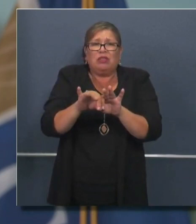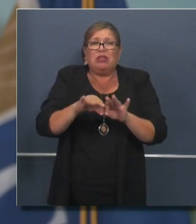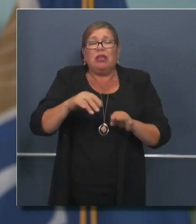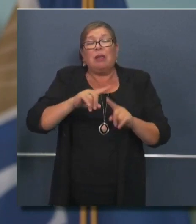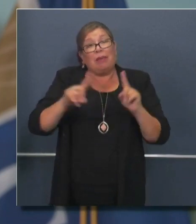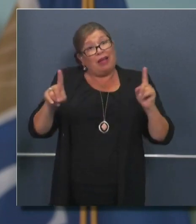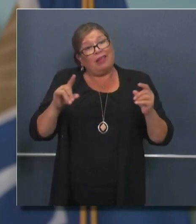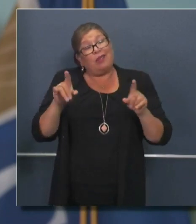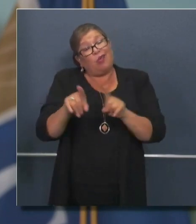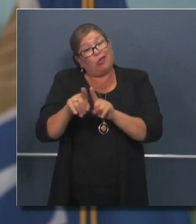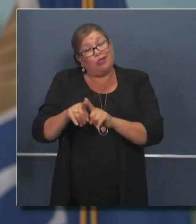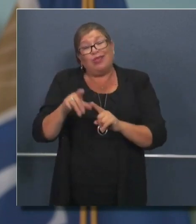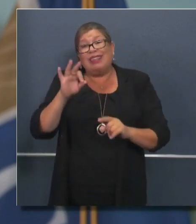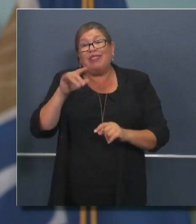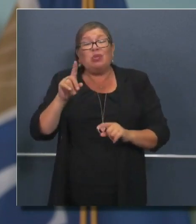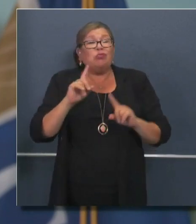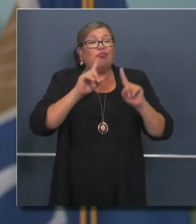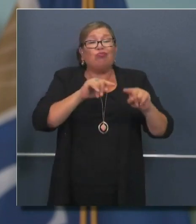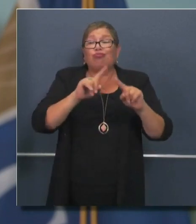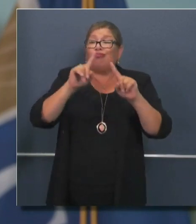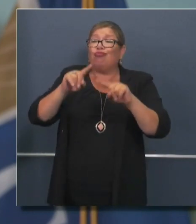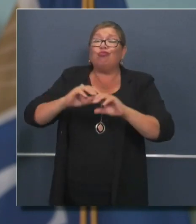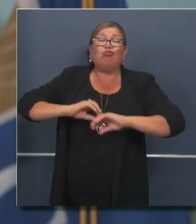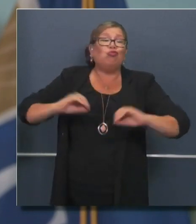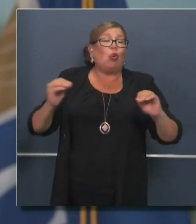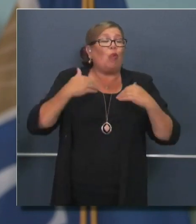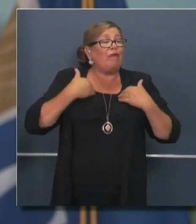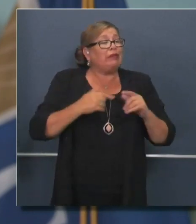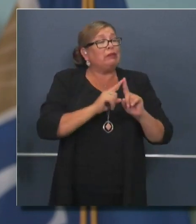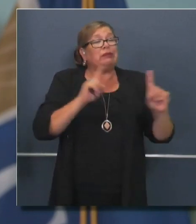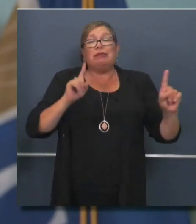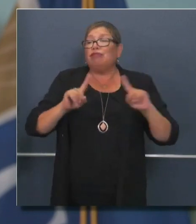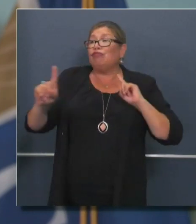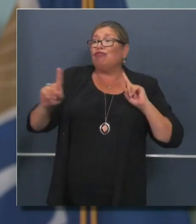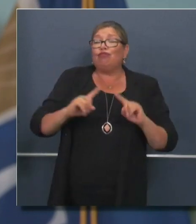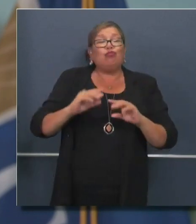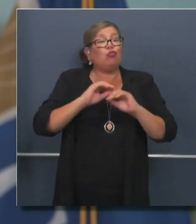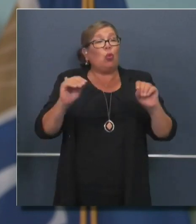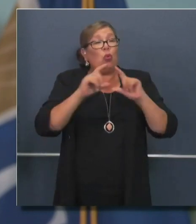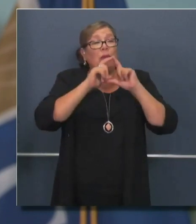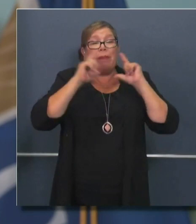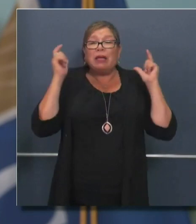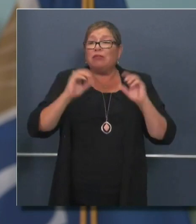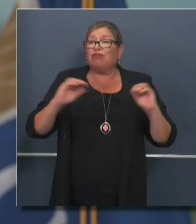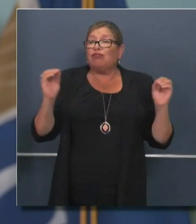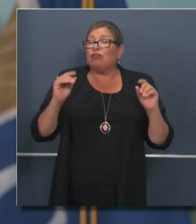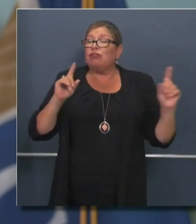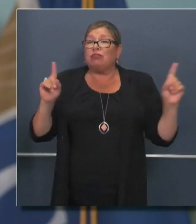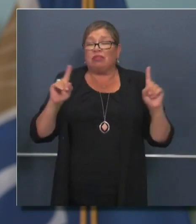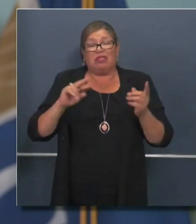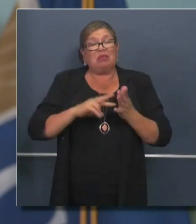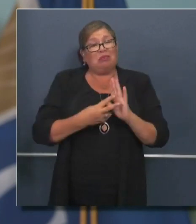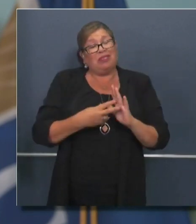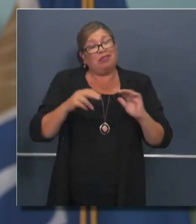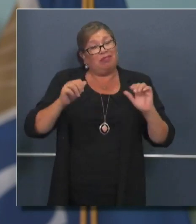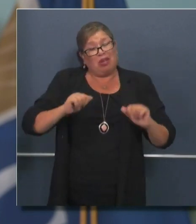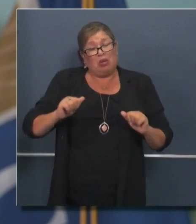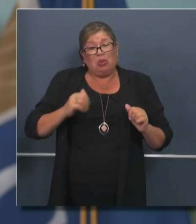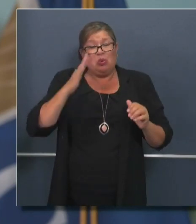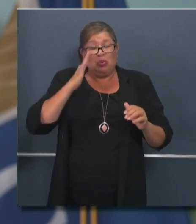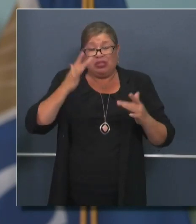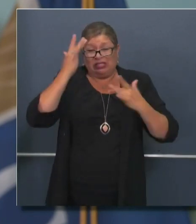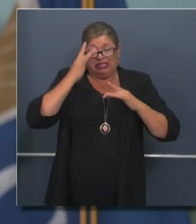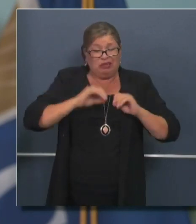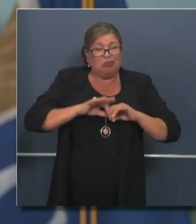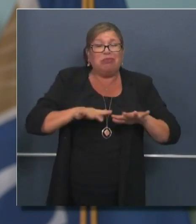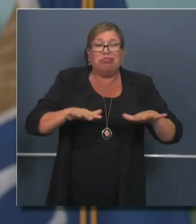physical distancing, are not wearing face coverings, that the likelihood that we see a larger spread of this disease presents itself.